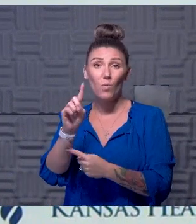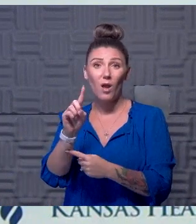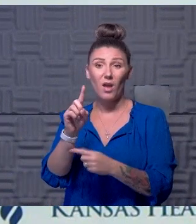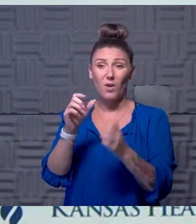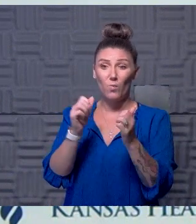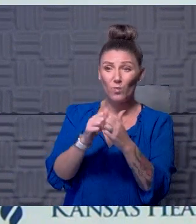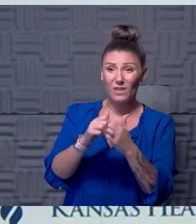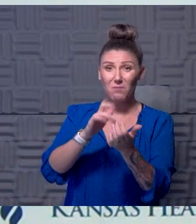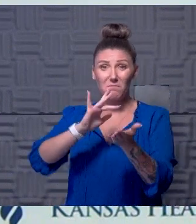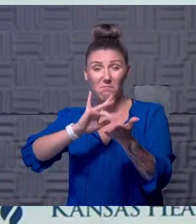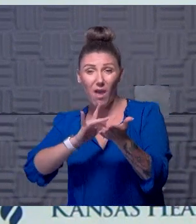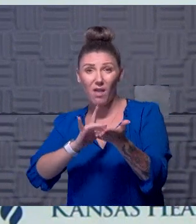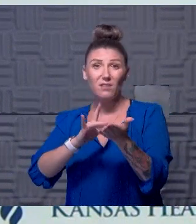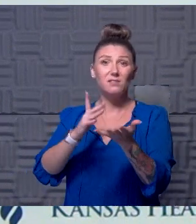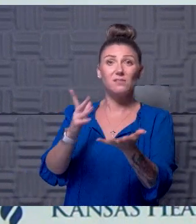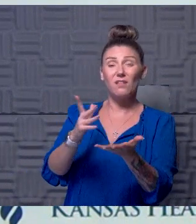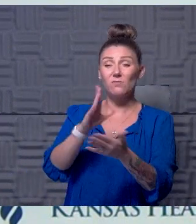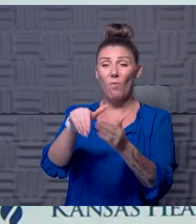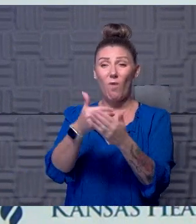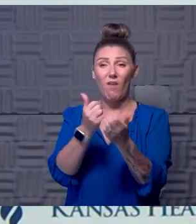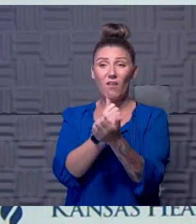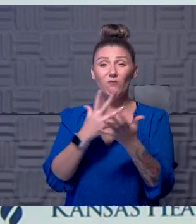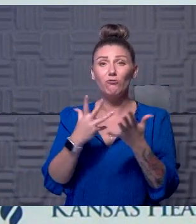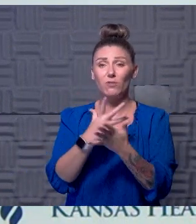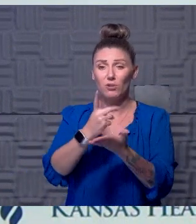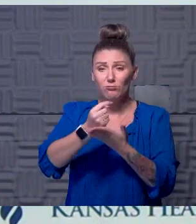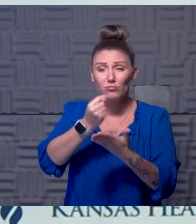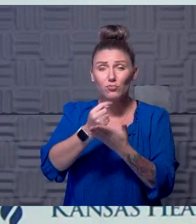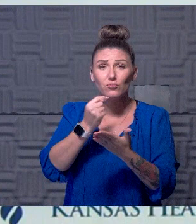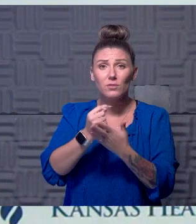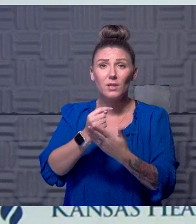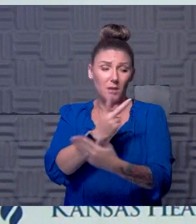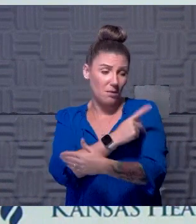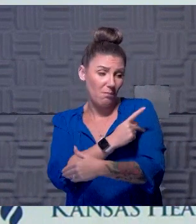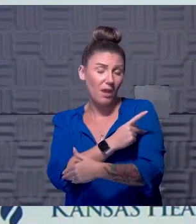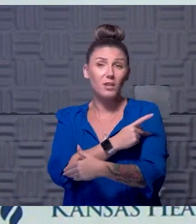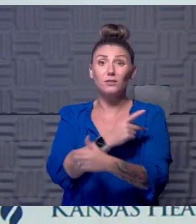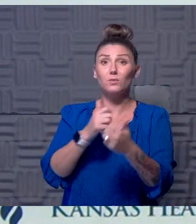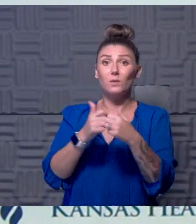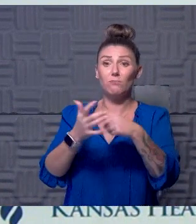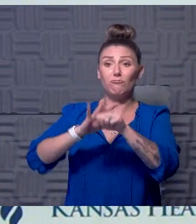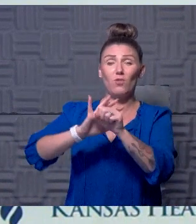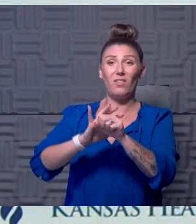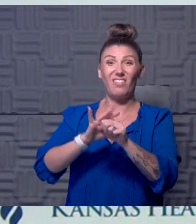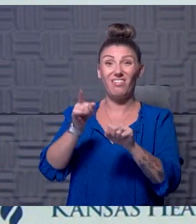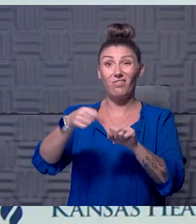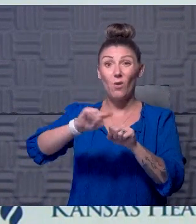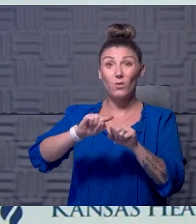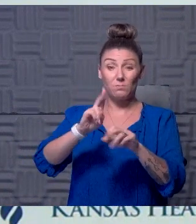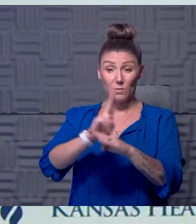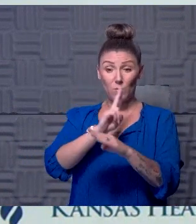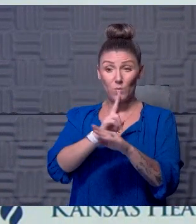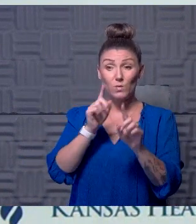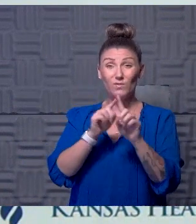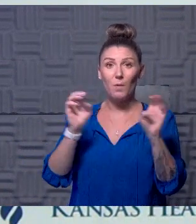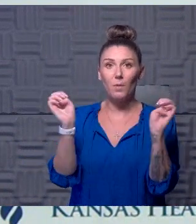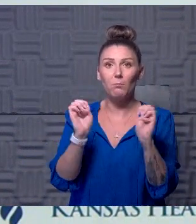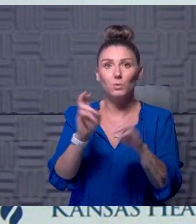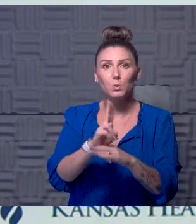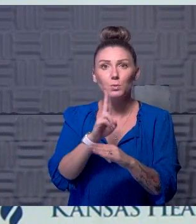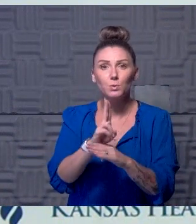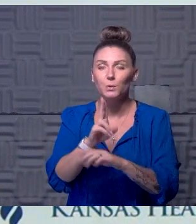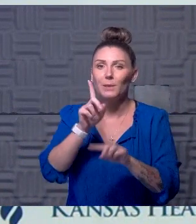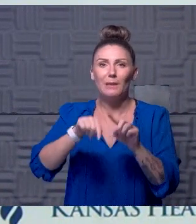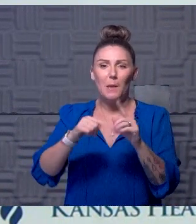drugs that we've been using to treat patients for coronavirus have been released under emergency use authorization, because you can't wait for the